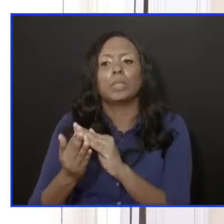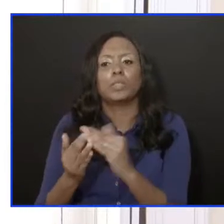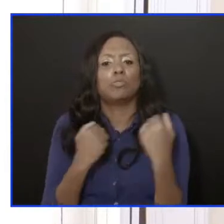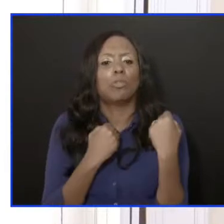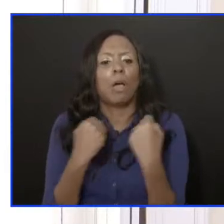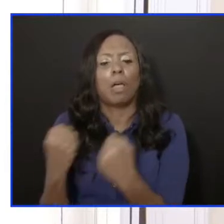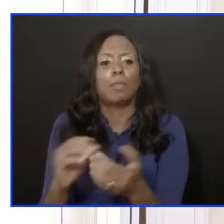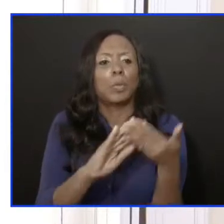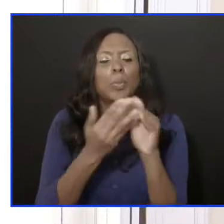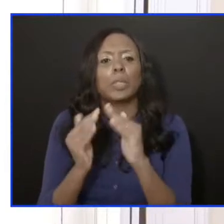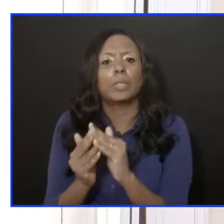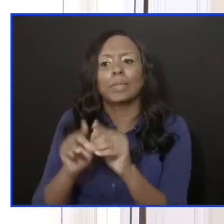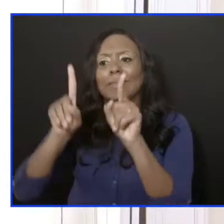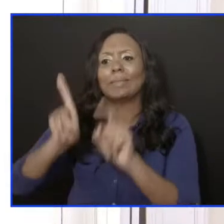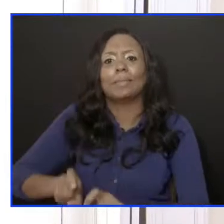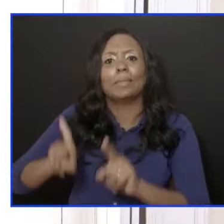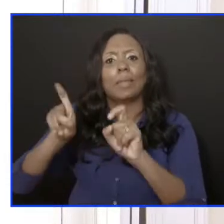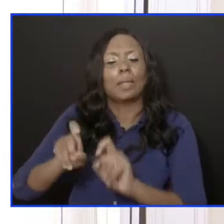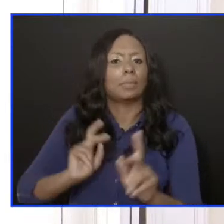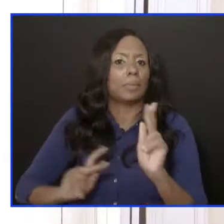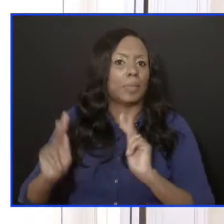they can have access to these matters.